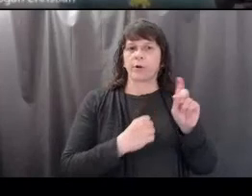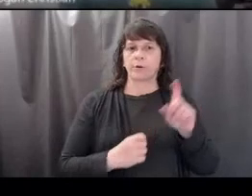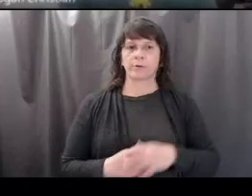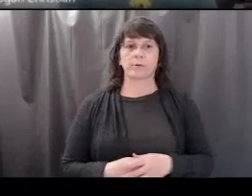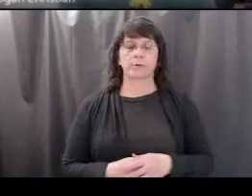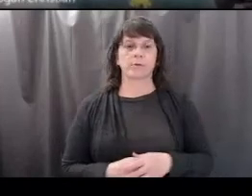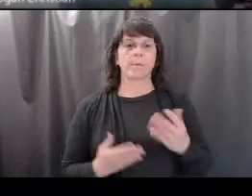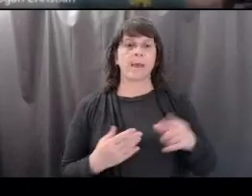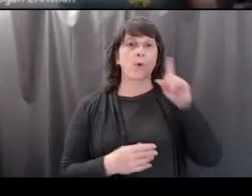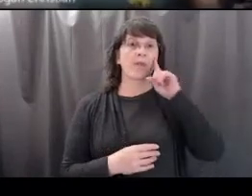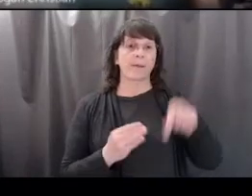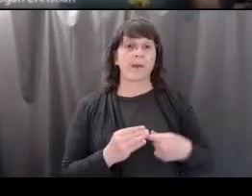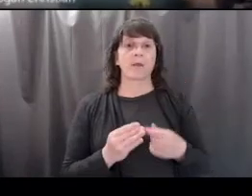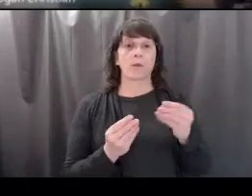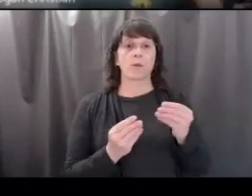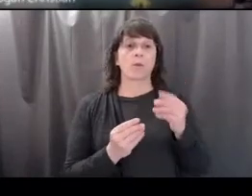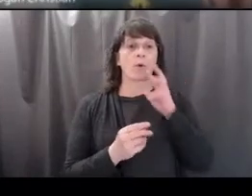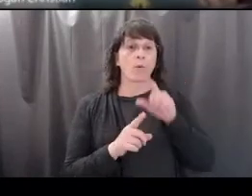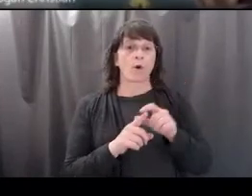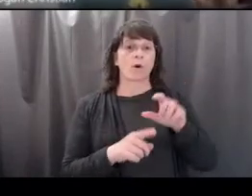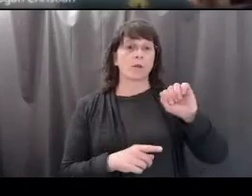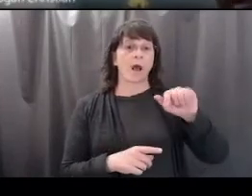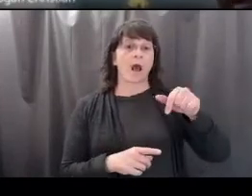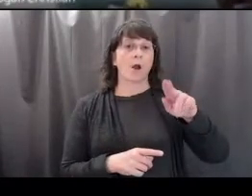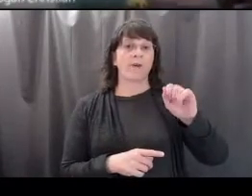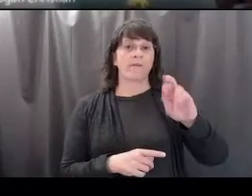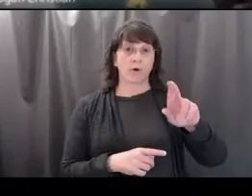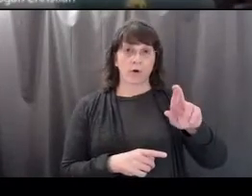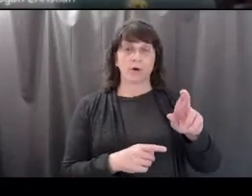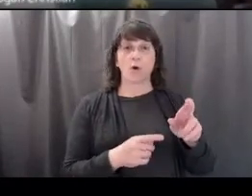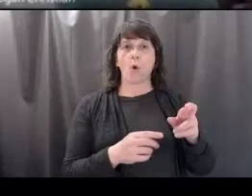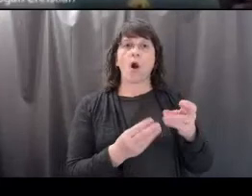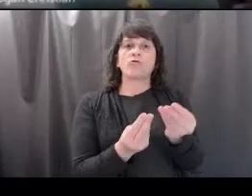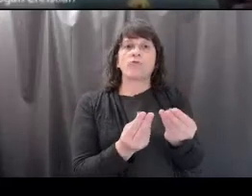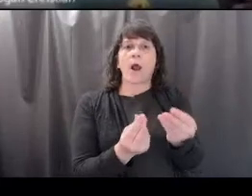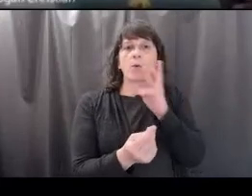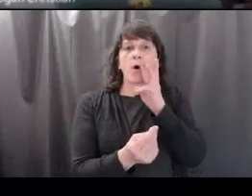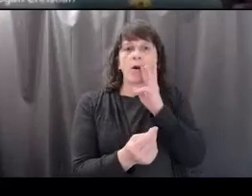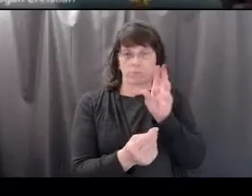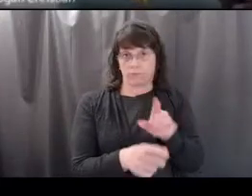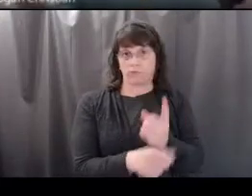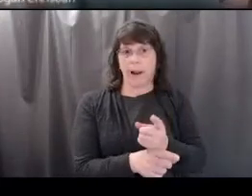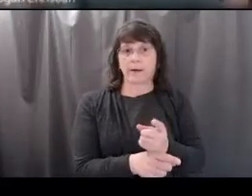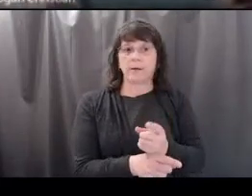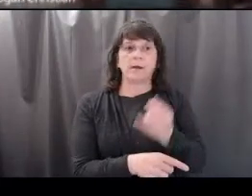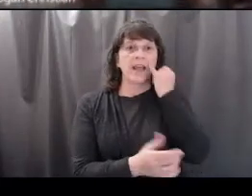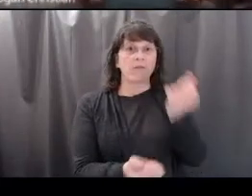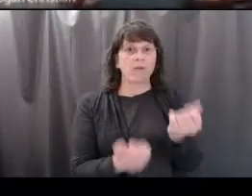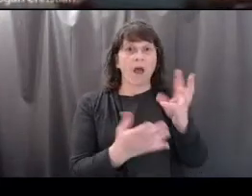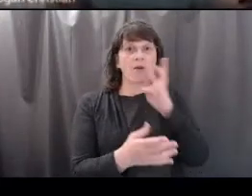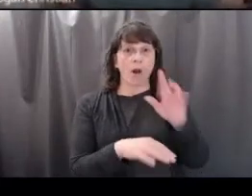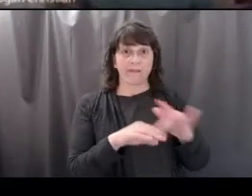you might be thinking of the words aquifer or groundwater, and that'd be absolutely right. So if there's a lot of water